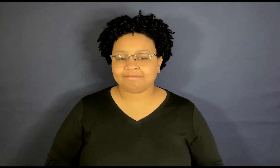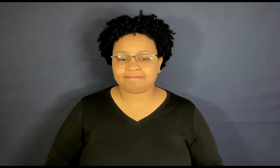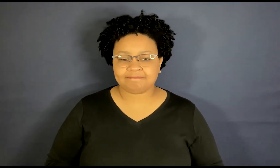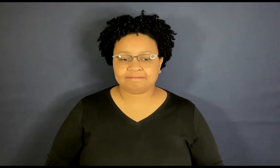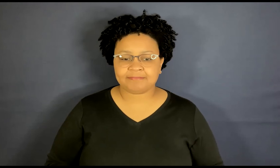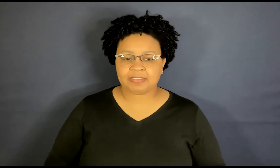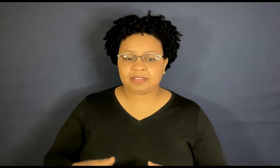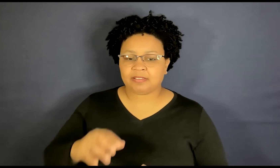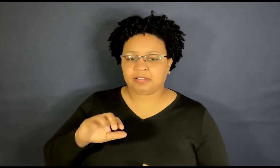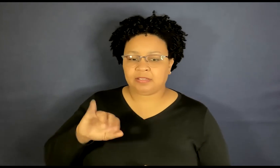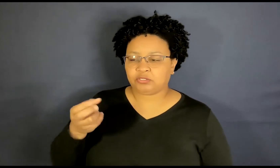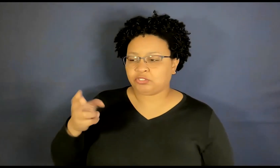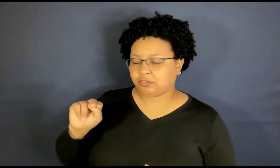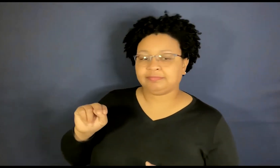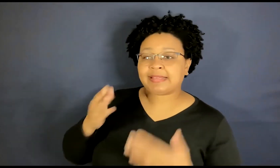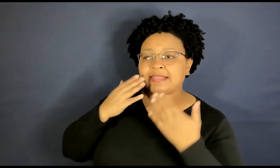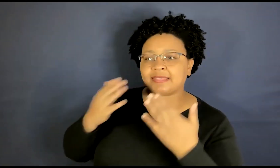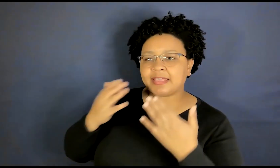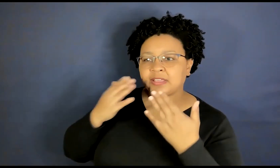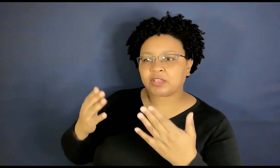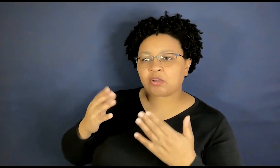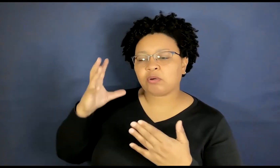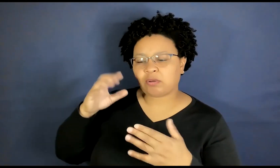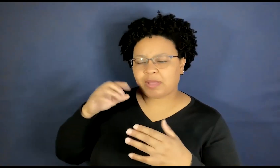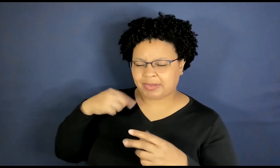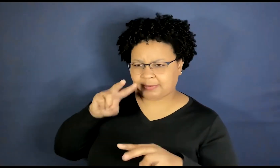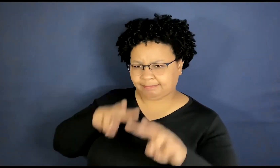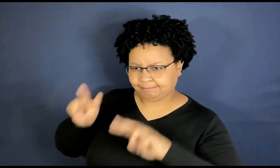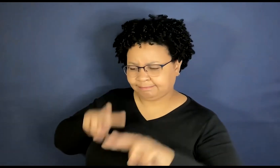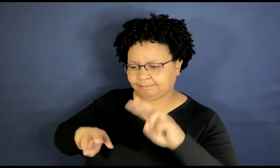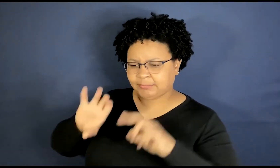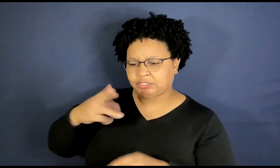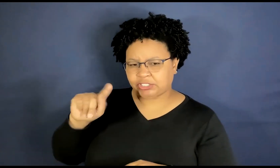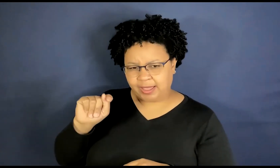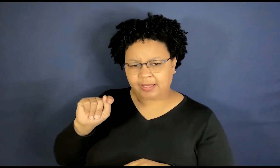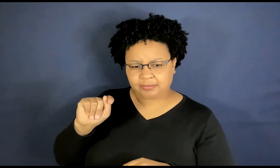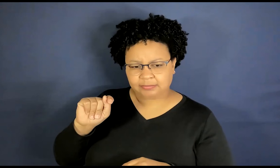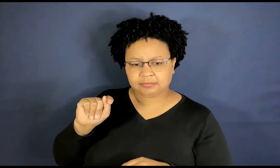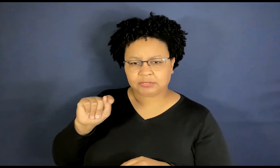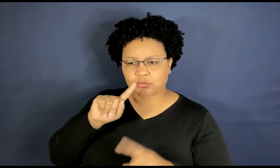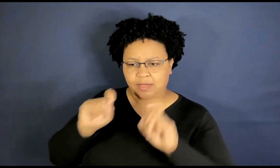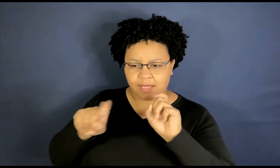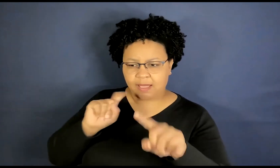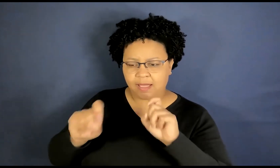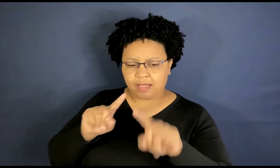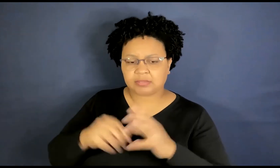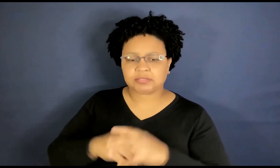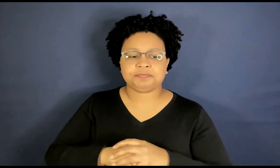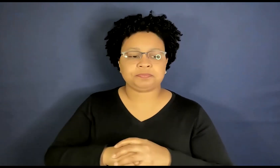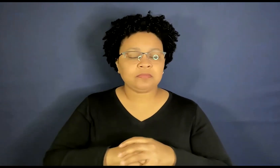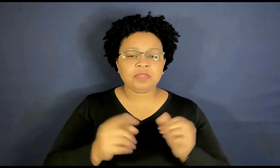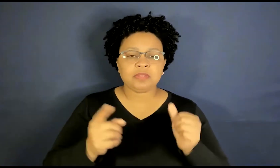Thank you. And I'm going to go back into the chat a little bit to ask some questions. The first